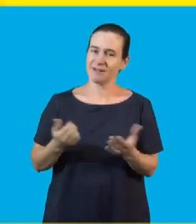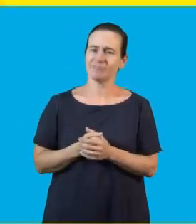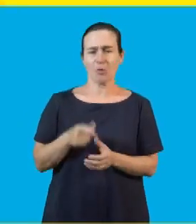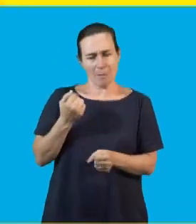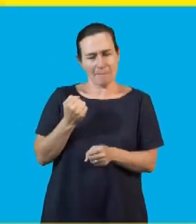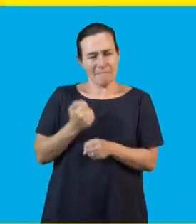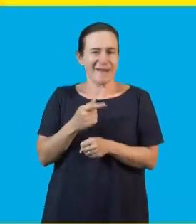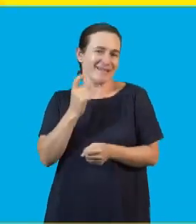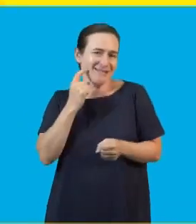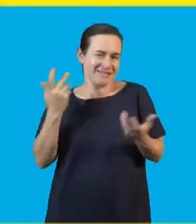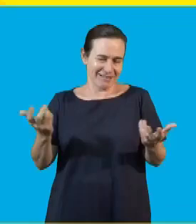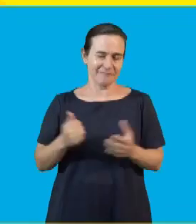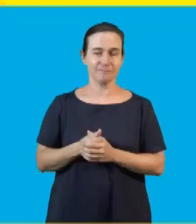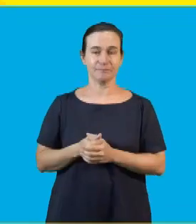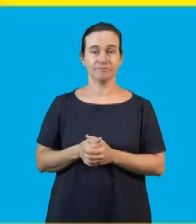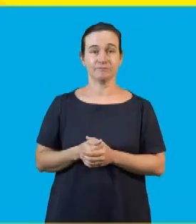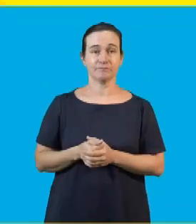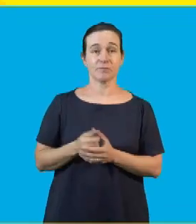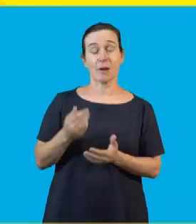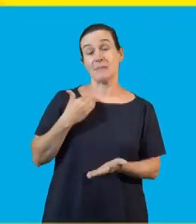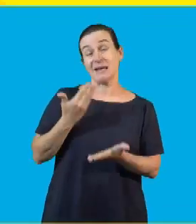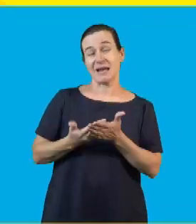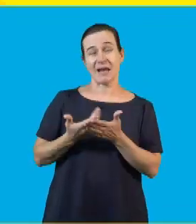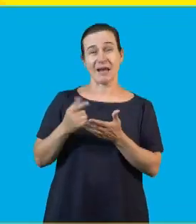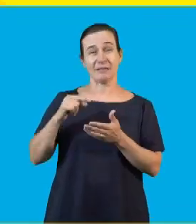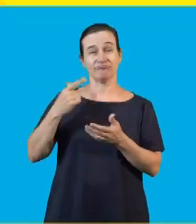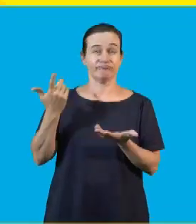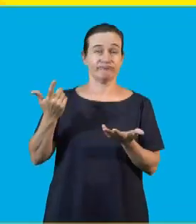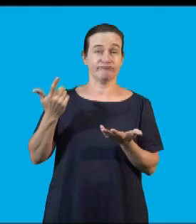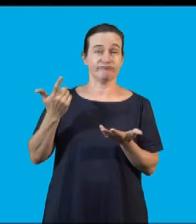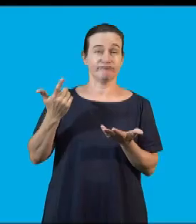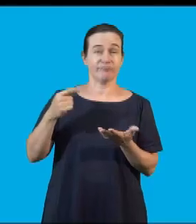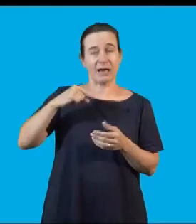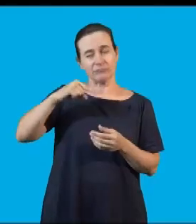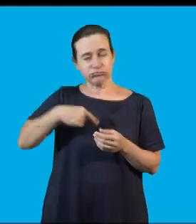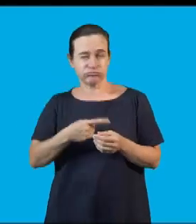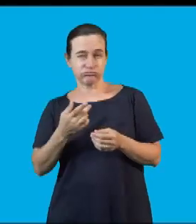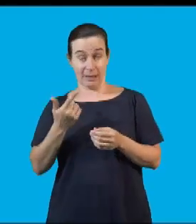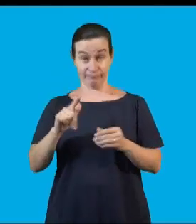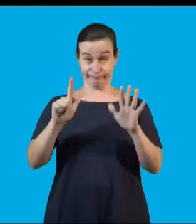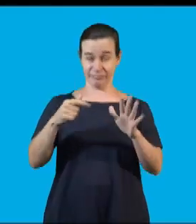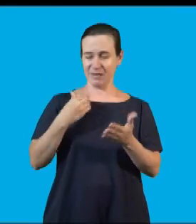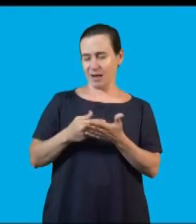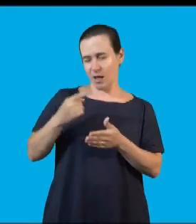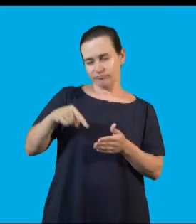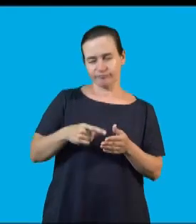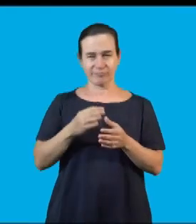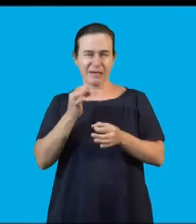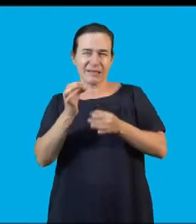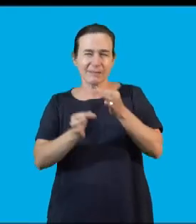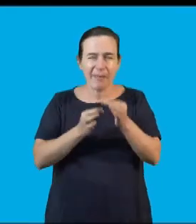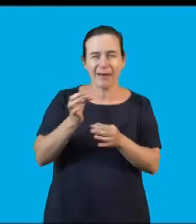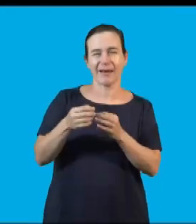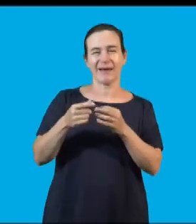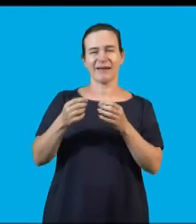own experience just makes sense. You may use descriptive language. Now, you might not be able to be as creative